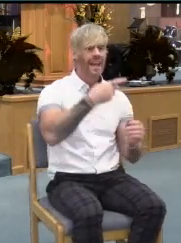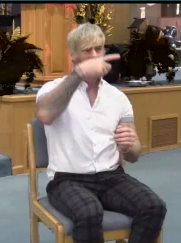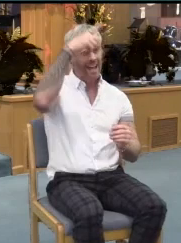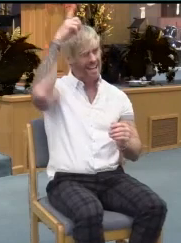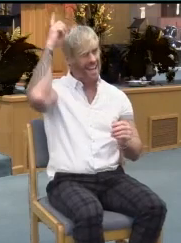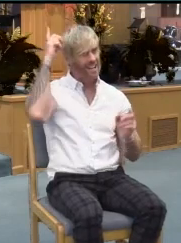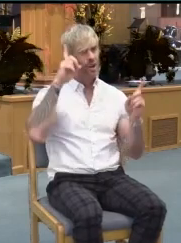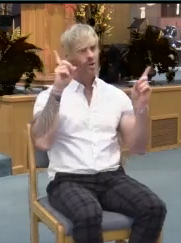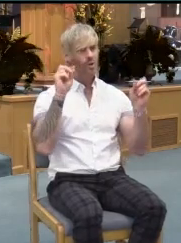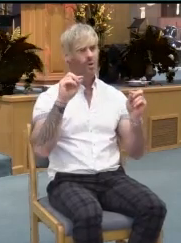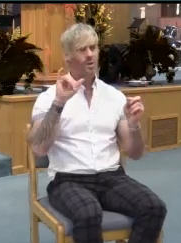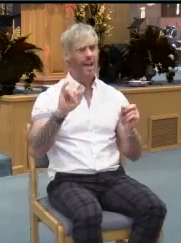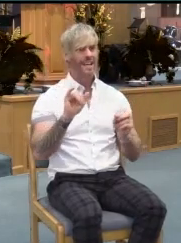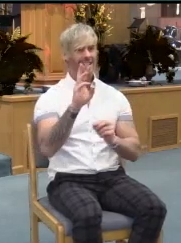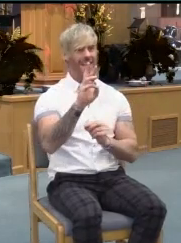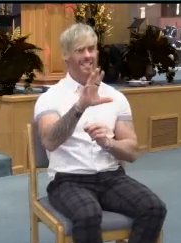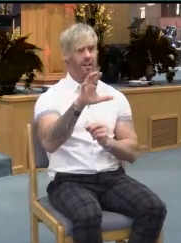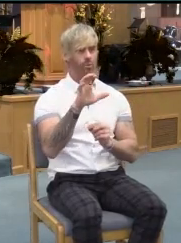before he was born.